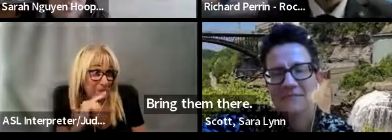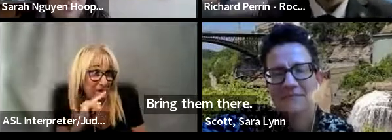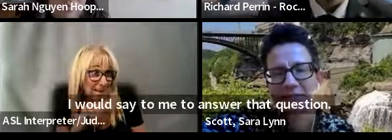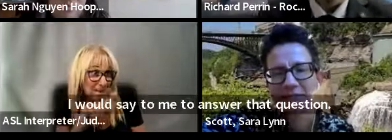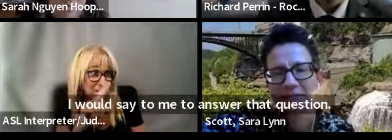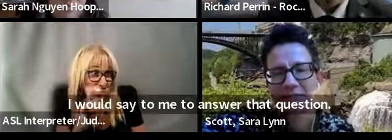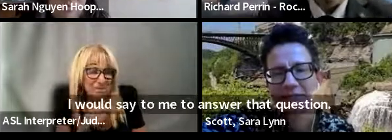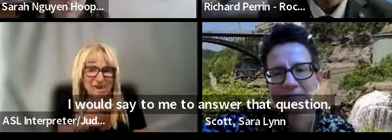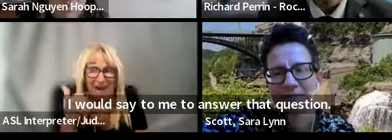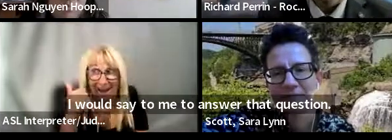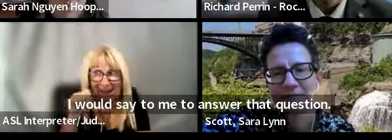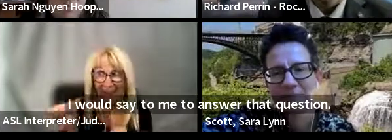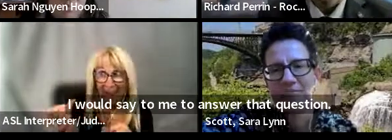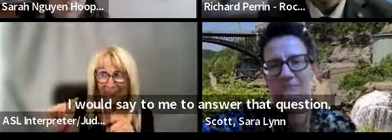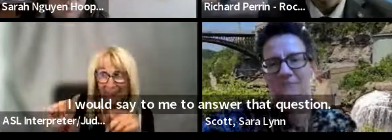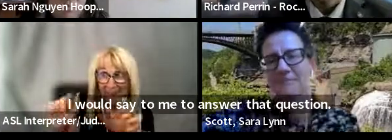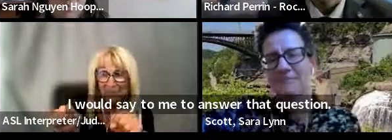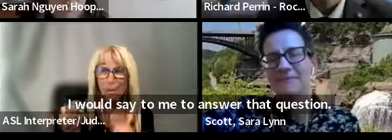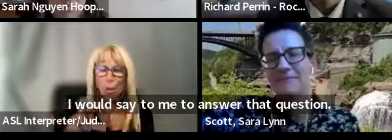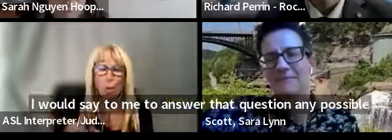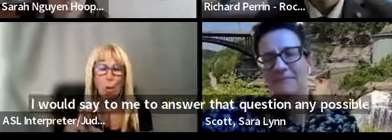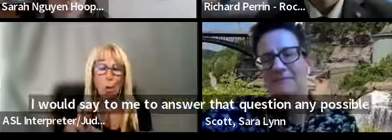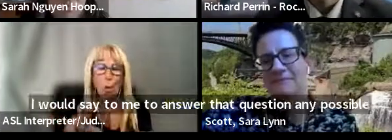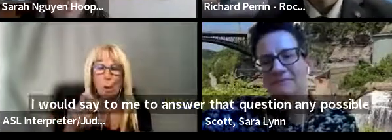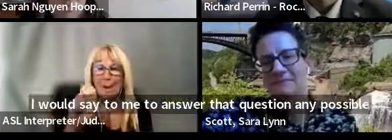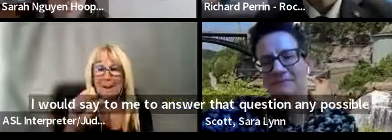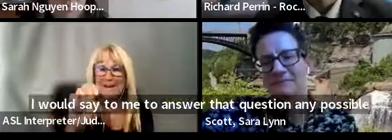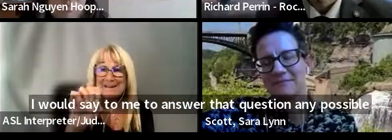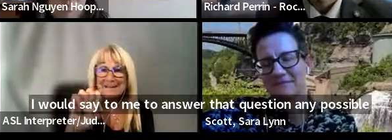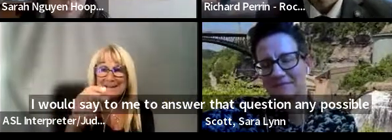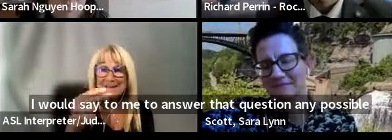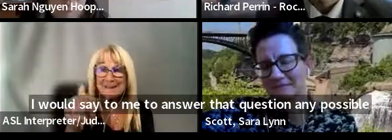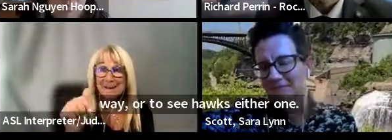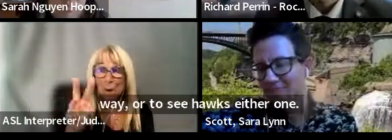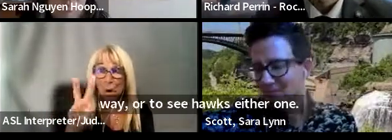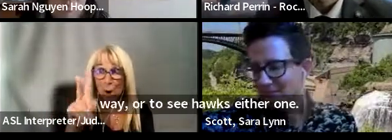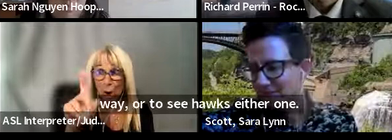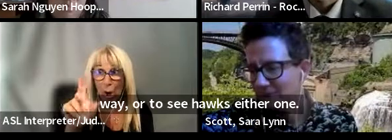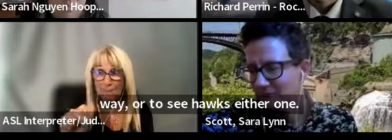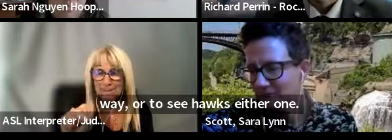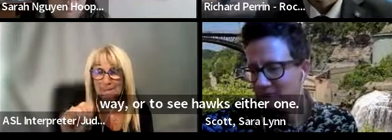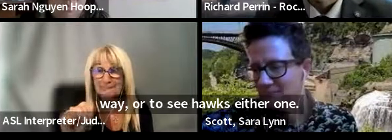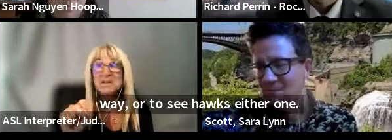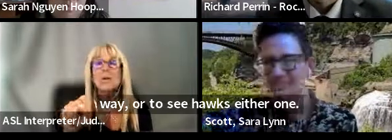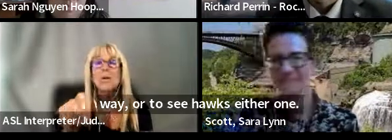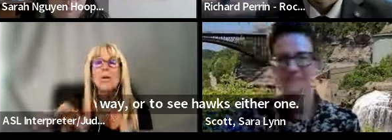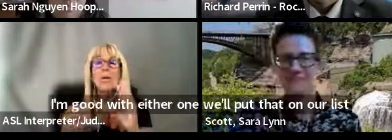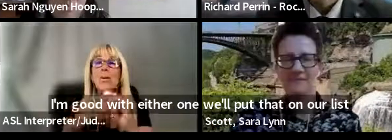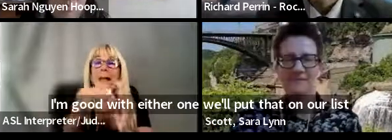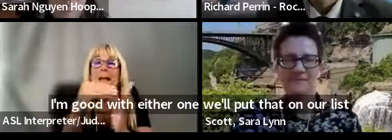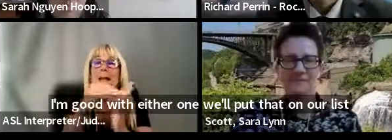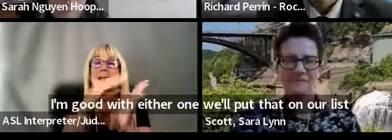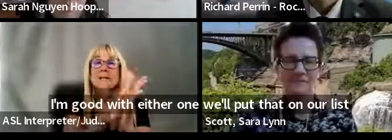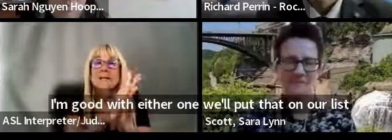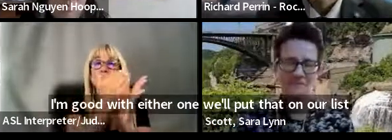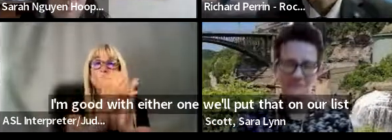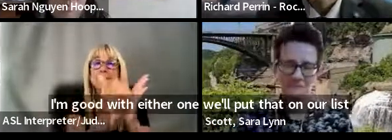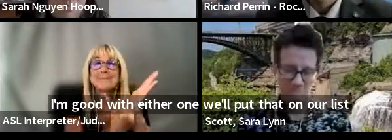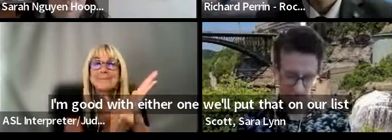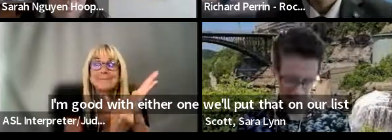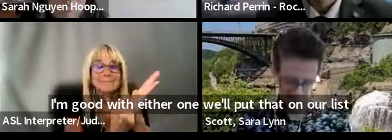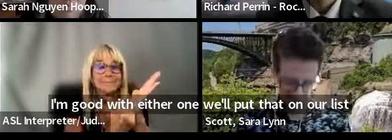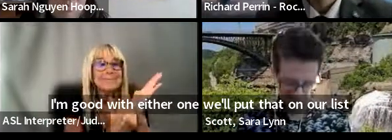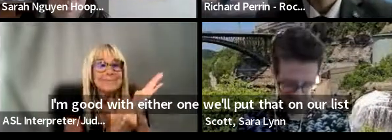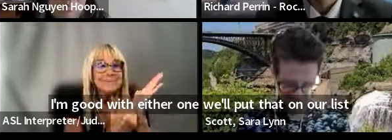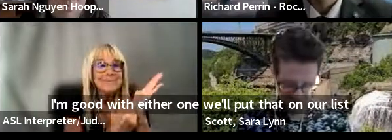Any possible way, or the Seahawks, either one. I'm good with either one. We'll put that on our list, Councilman Member Pio.